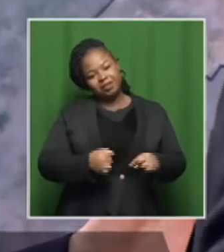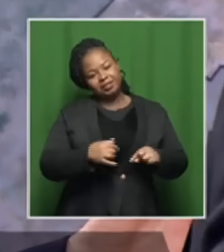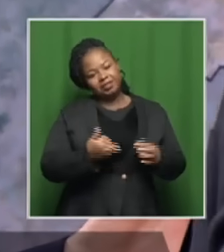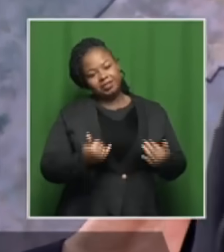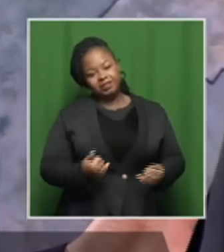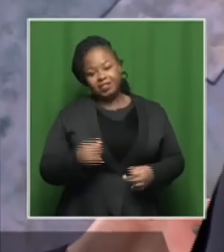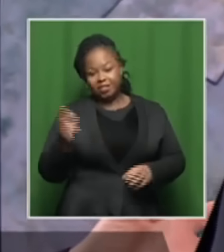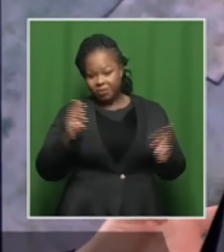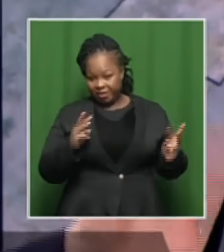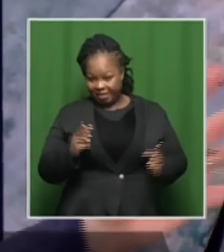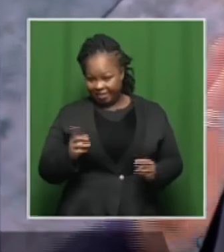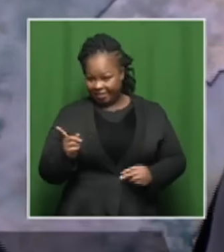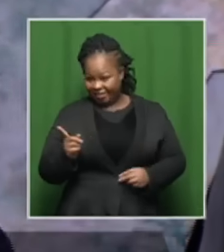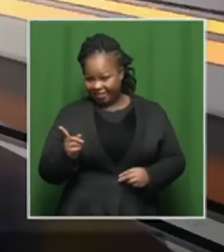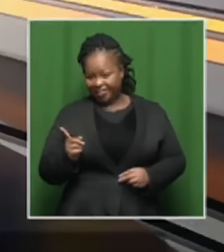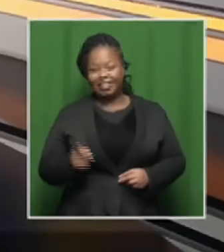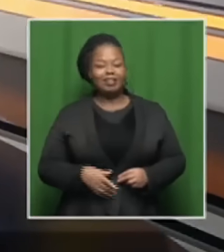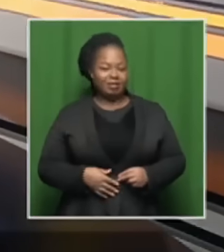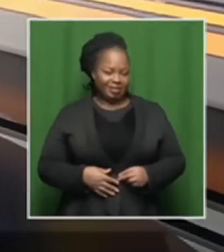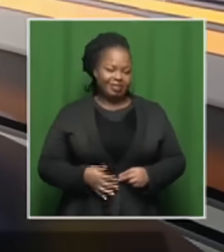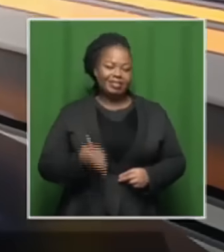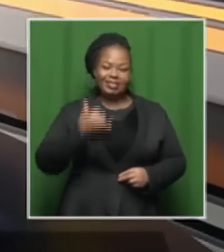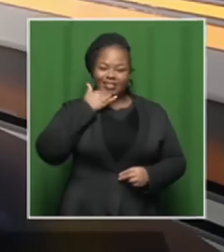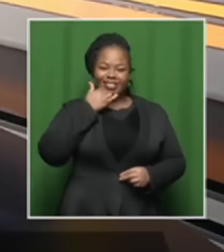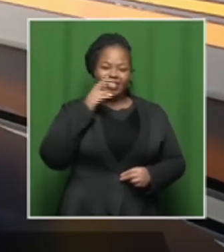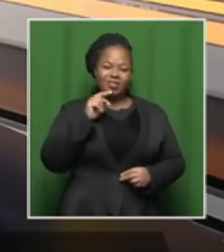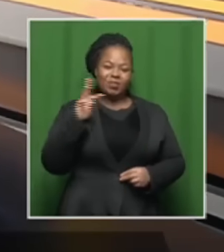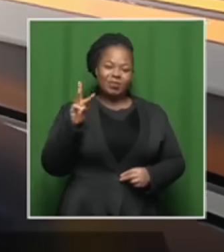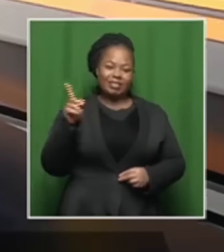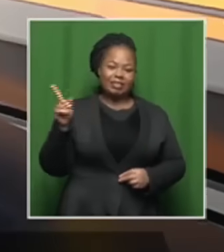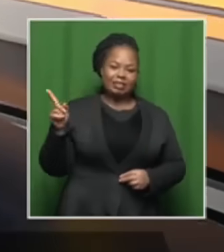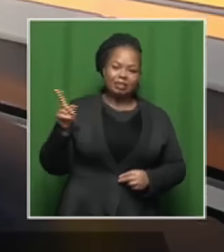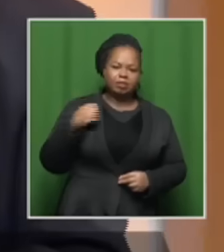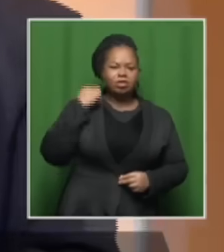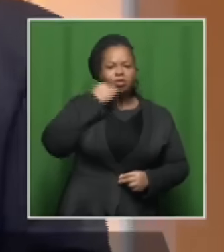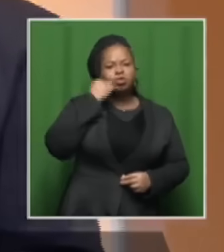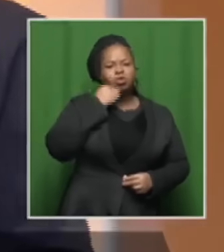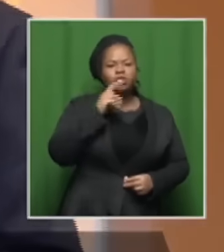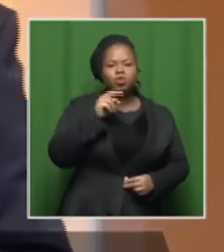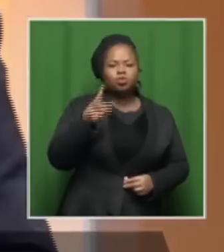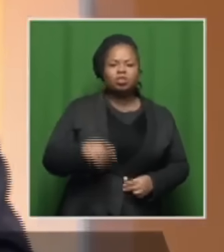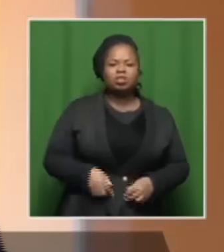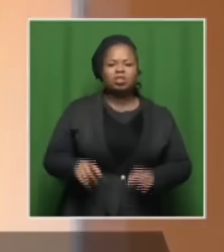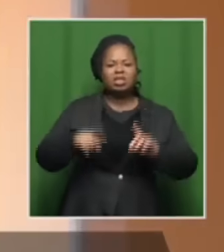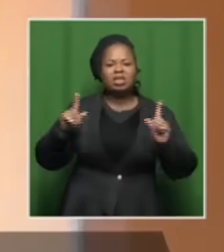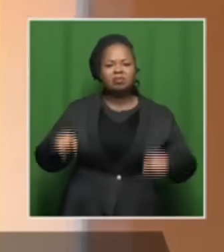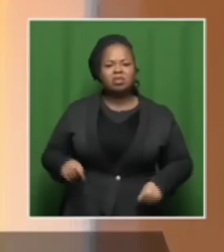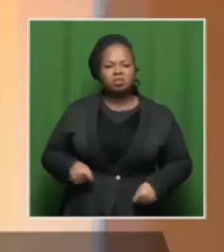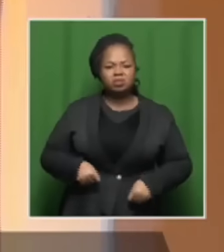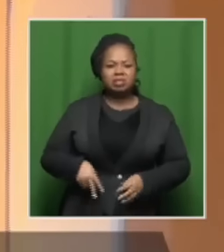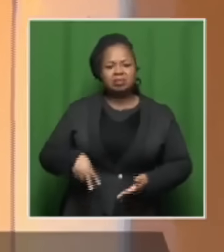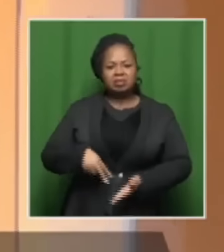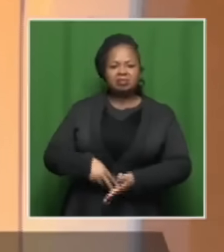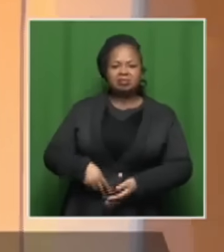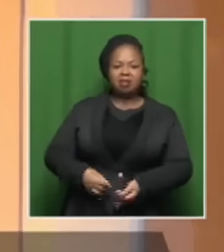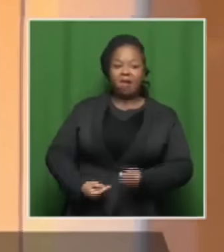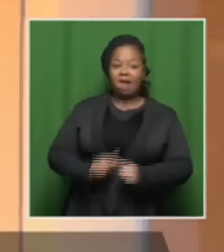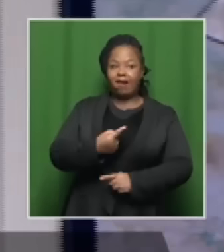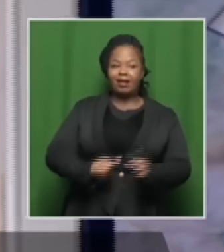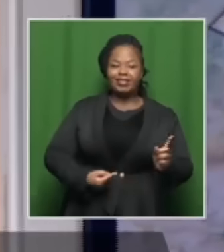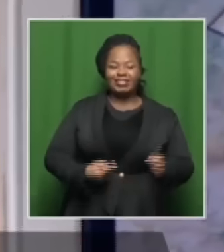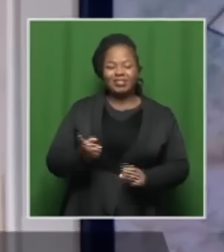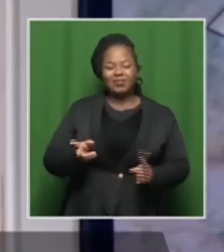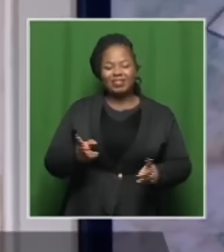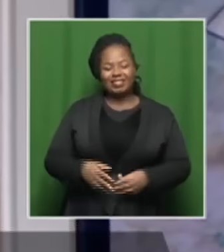the weather forecast. I'm glad we got the Northwest in. Yeah, I apologise for Northwest. It's normally Cape Town that I would stand in front of and get rude emails.